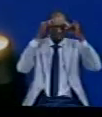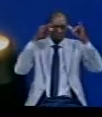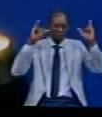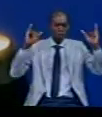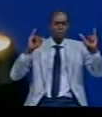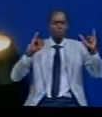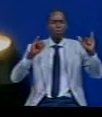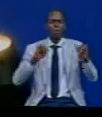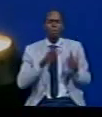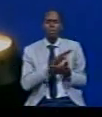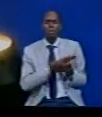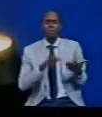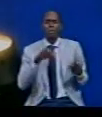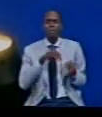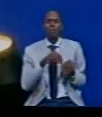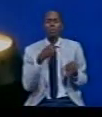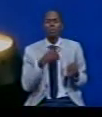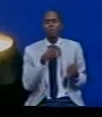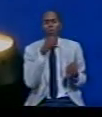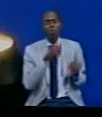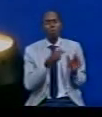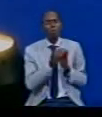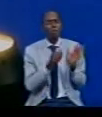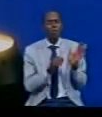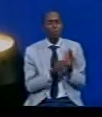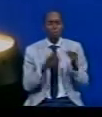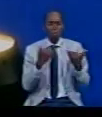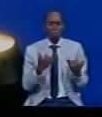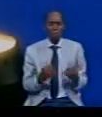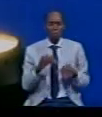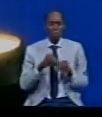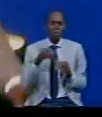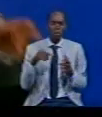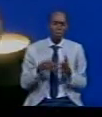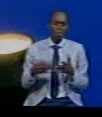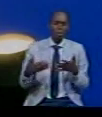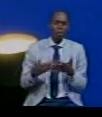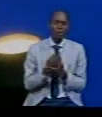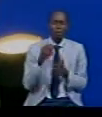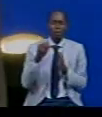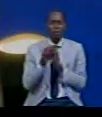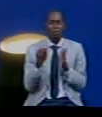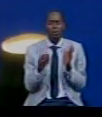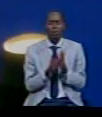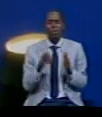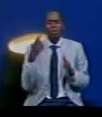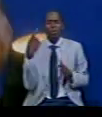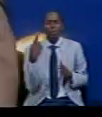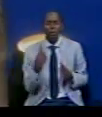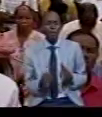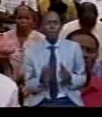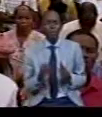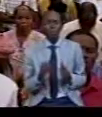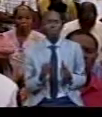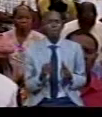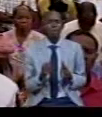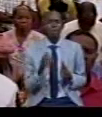sins in the Old Testament, under this New Testament, the sins will not just be covered, it will be cleansed